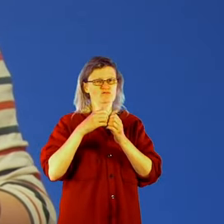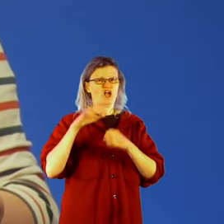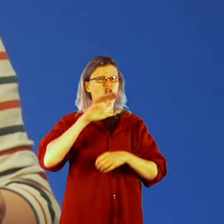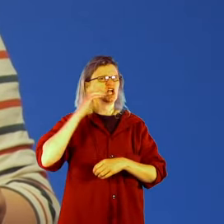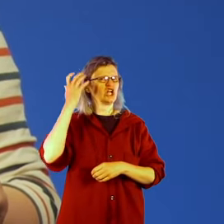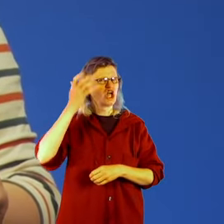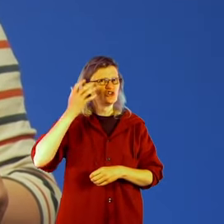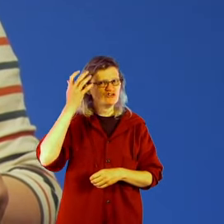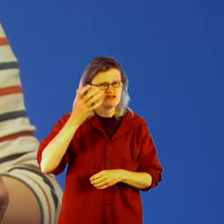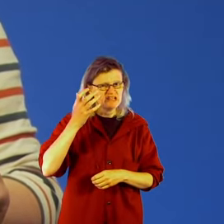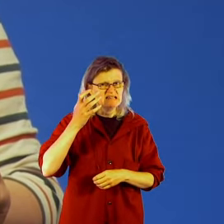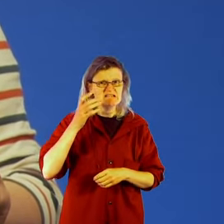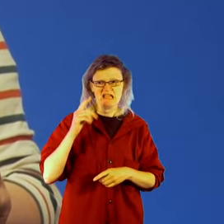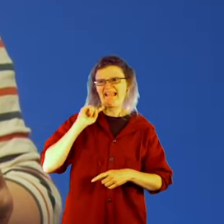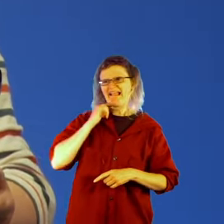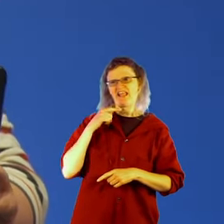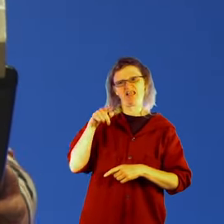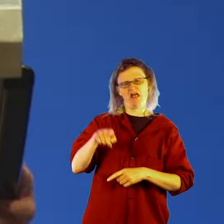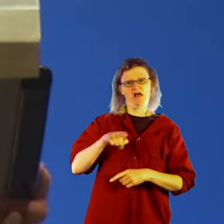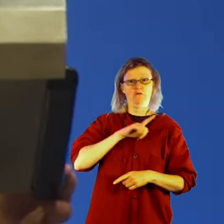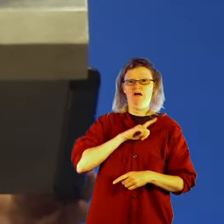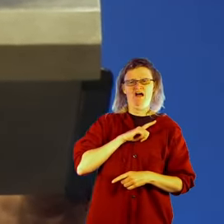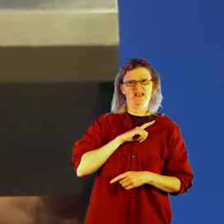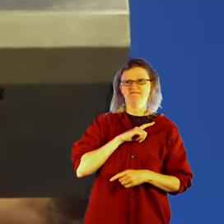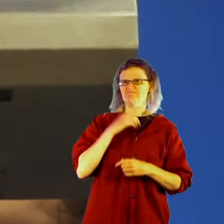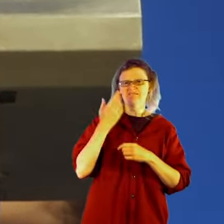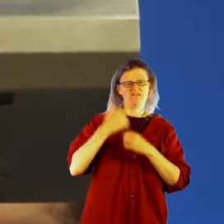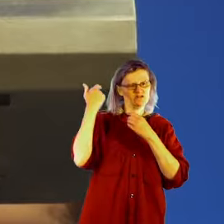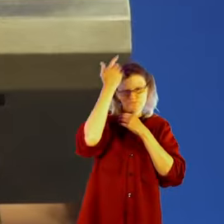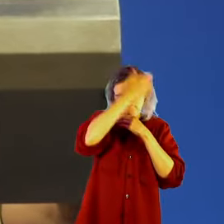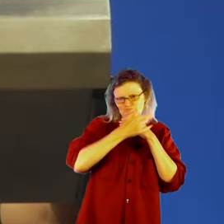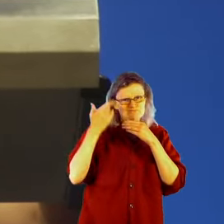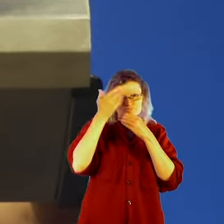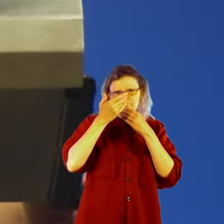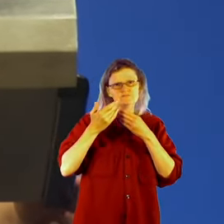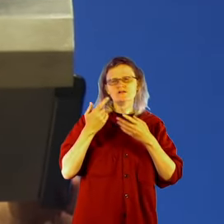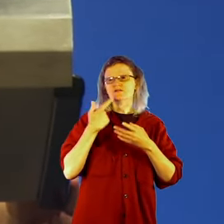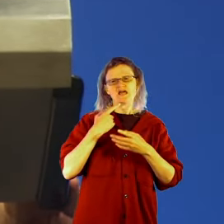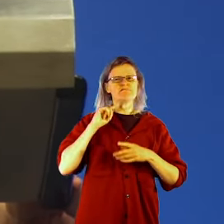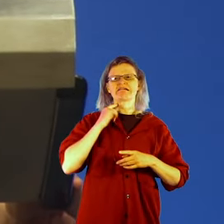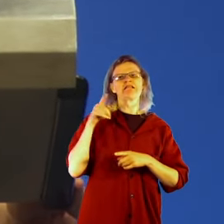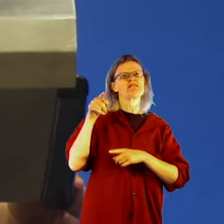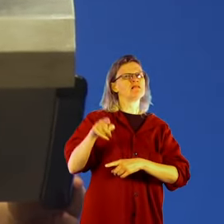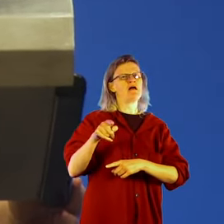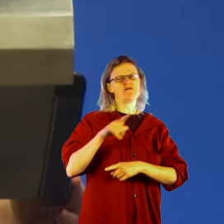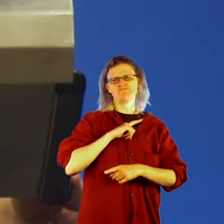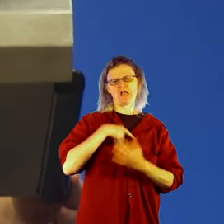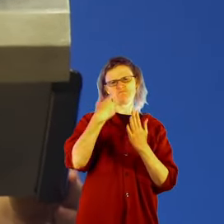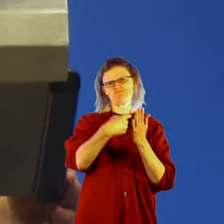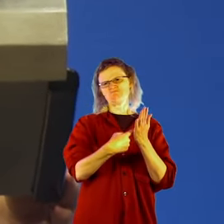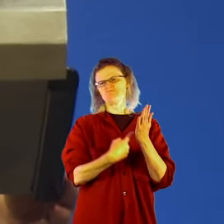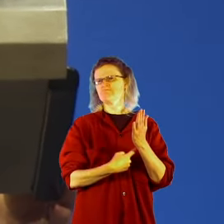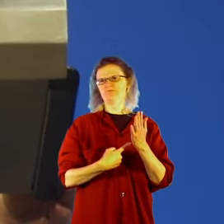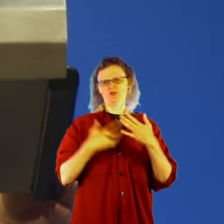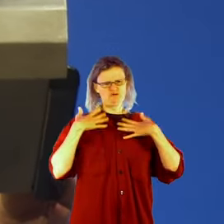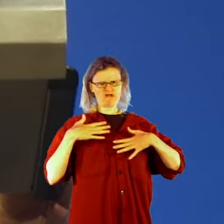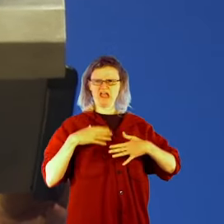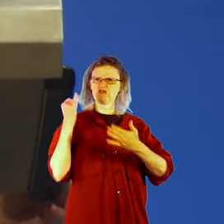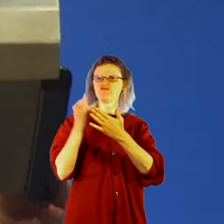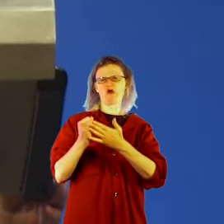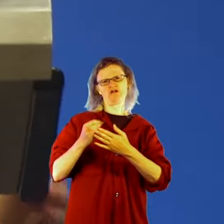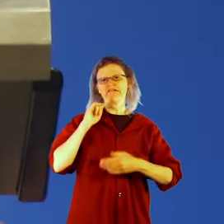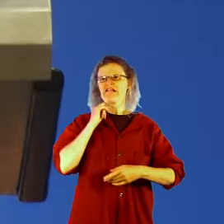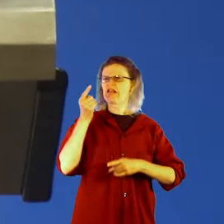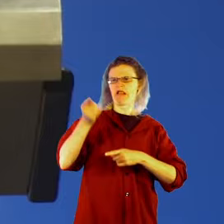for not wearing a hijab or something. Yeah, women put to death in an Arab country for being incorrectly dressed.